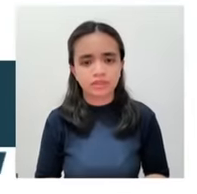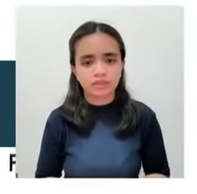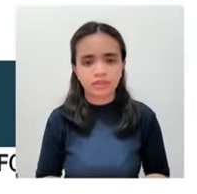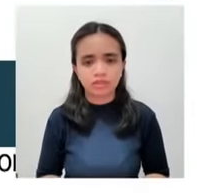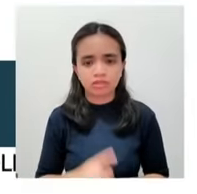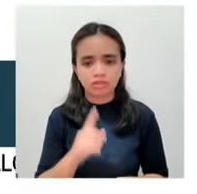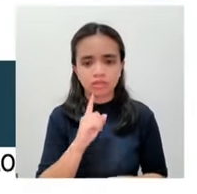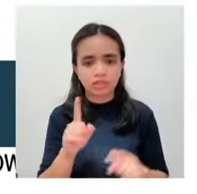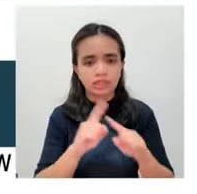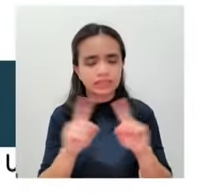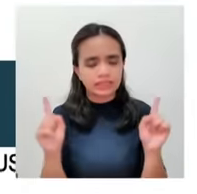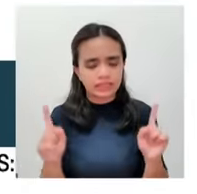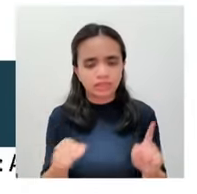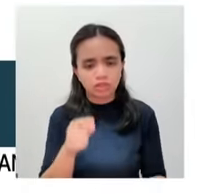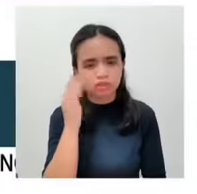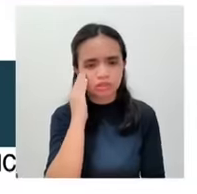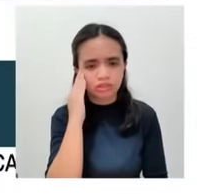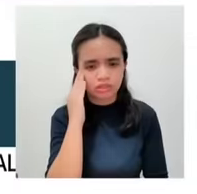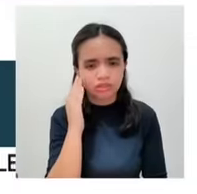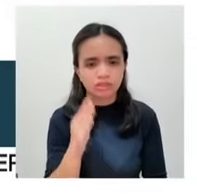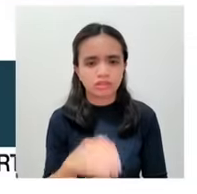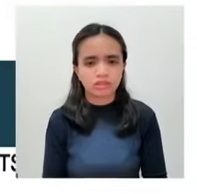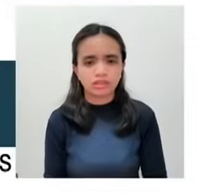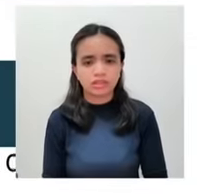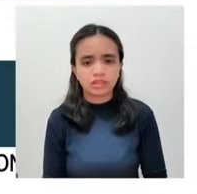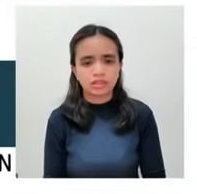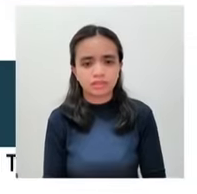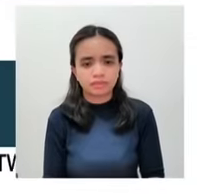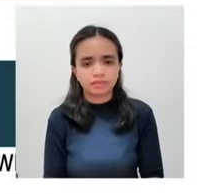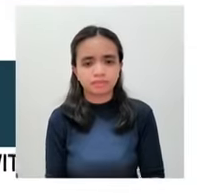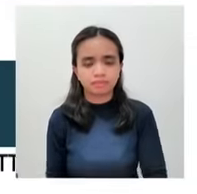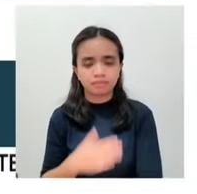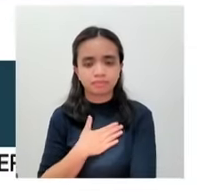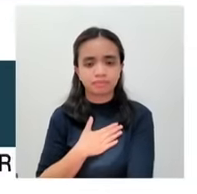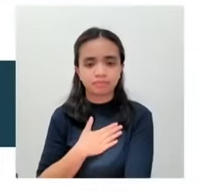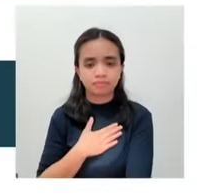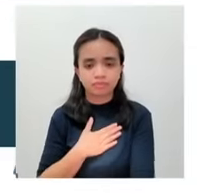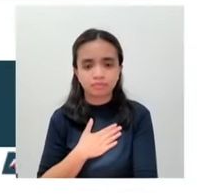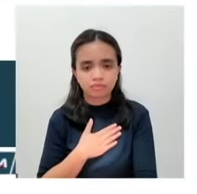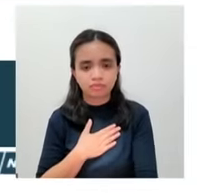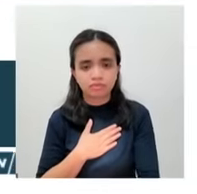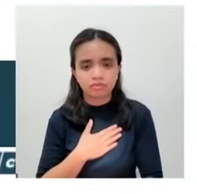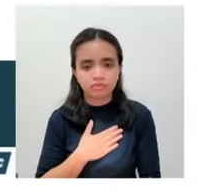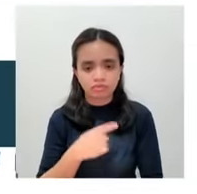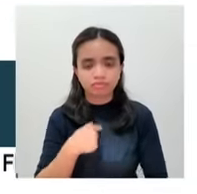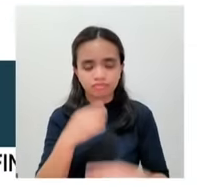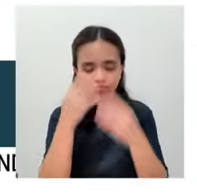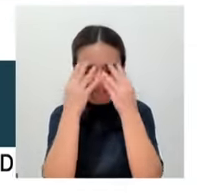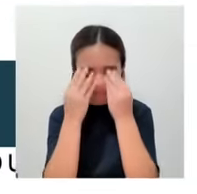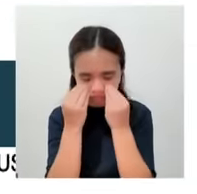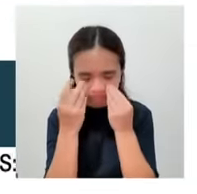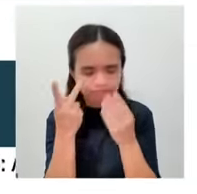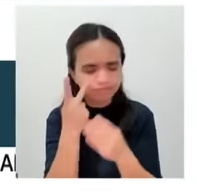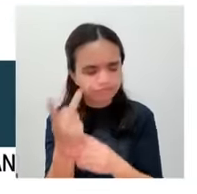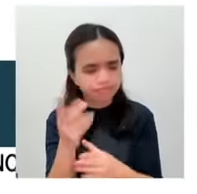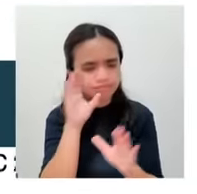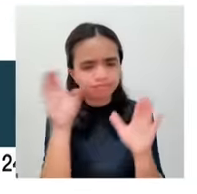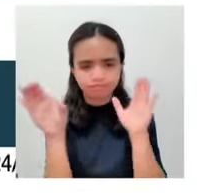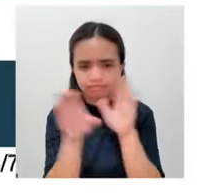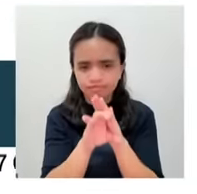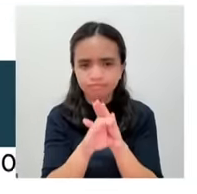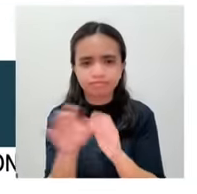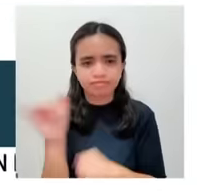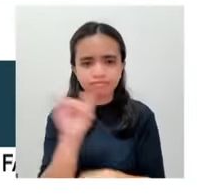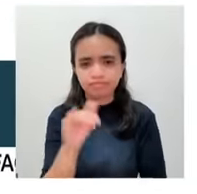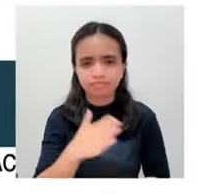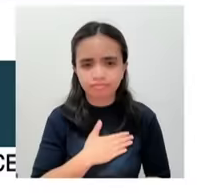She was iba siya. You know, I closed my eyes, my image of Jane, I closed my eyes. I see her as Ma